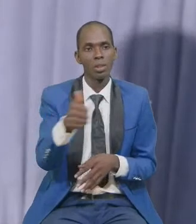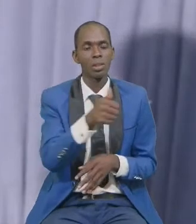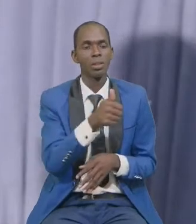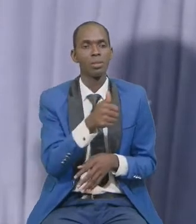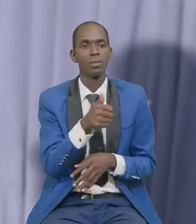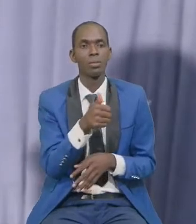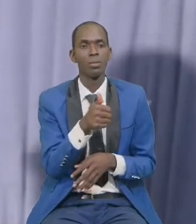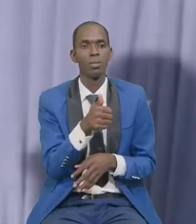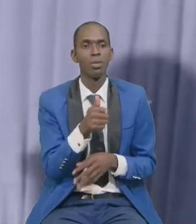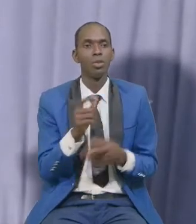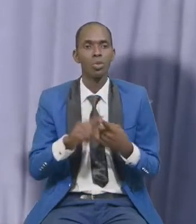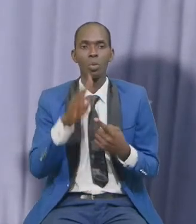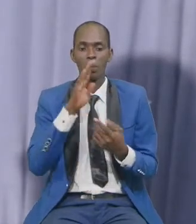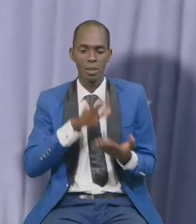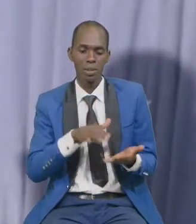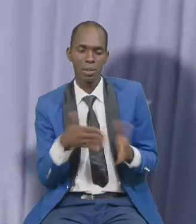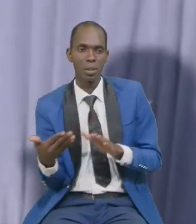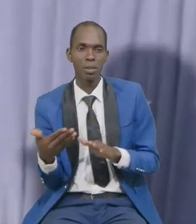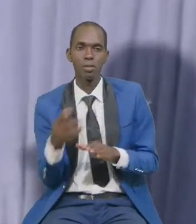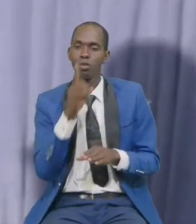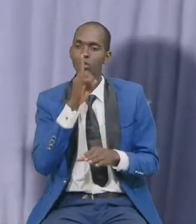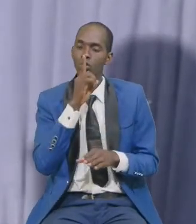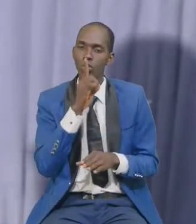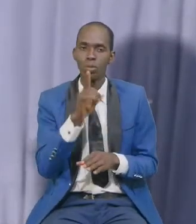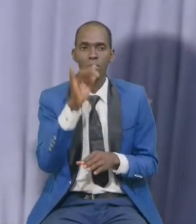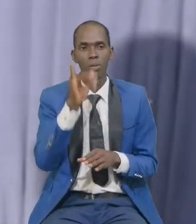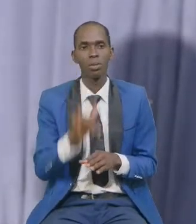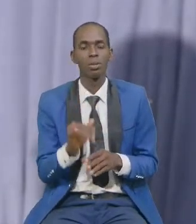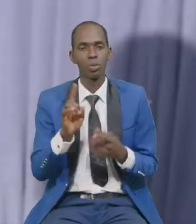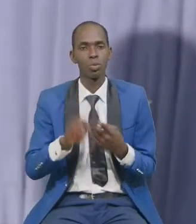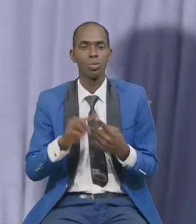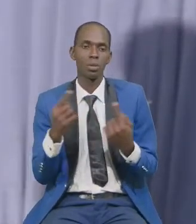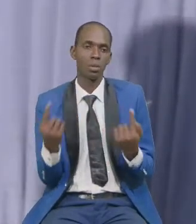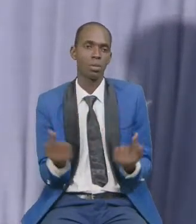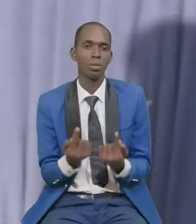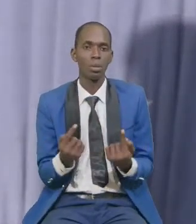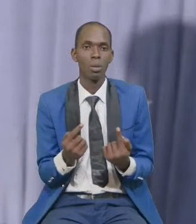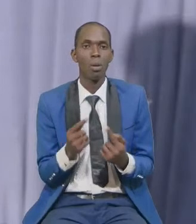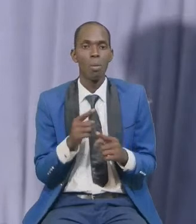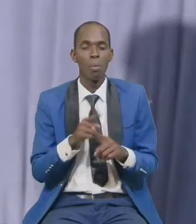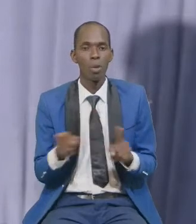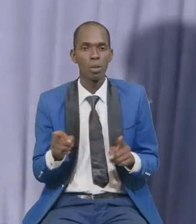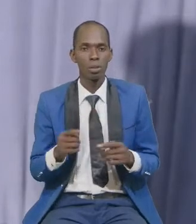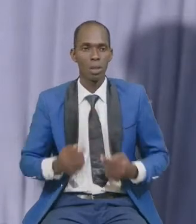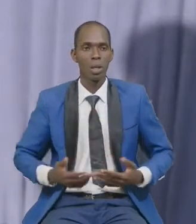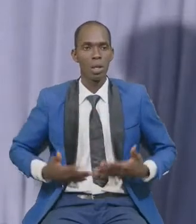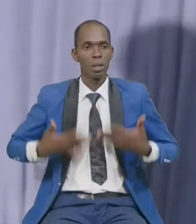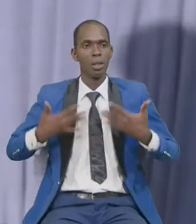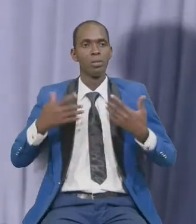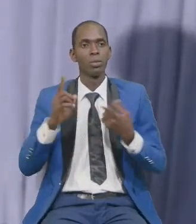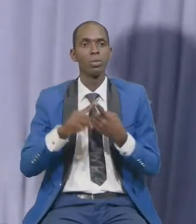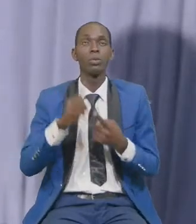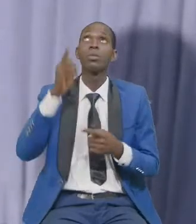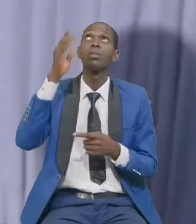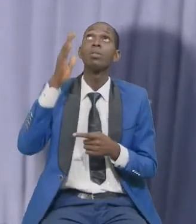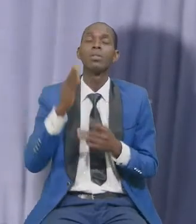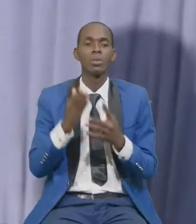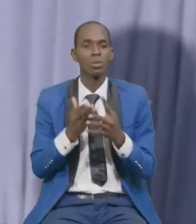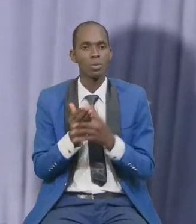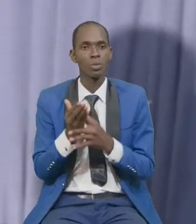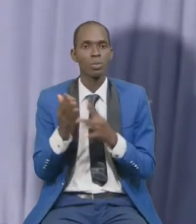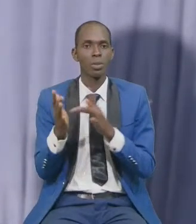yourselves to be dead indeed unto sin, and to be alive unto God